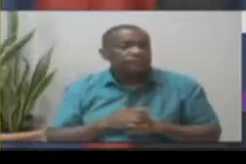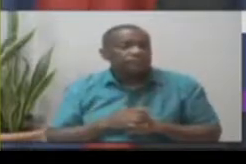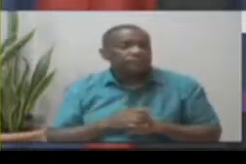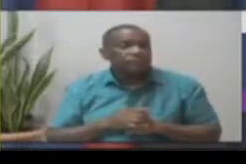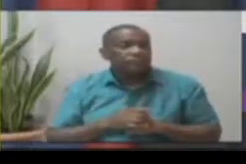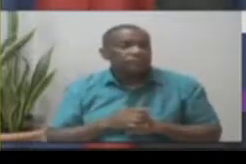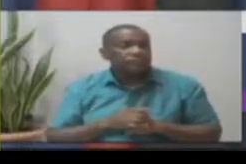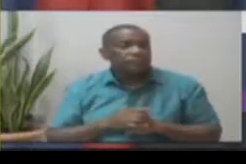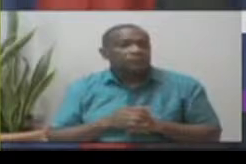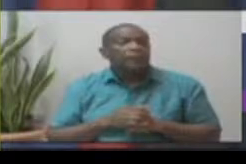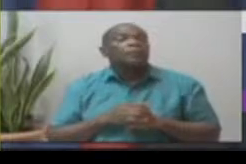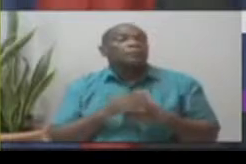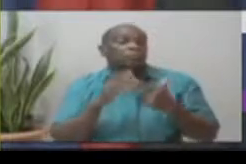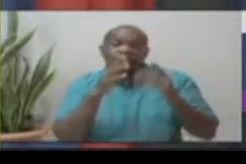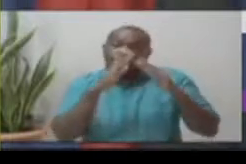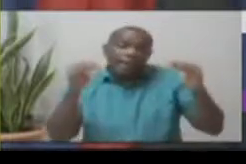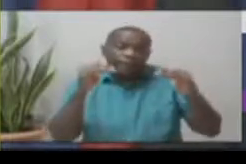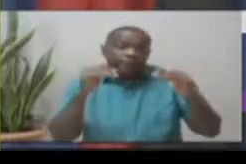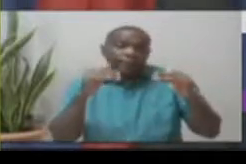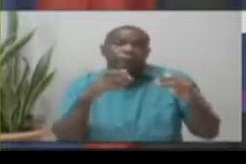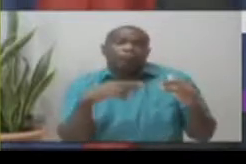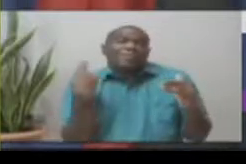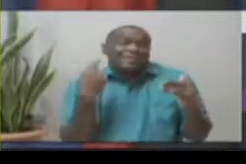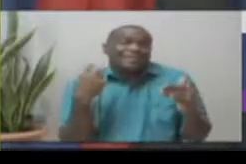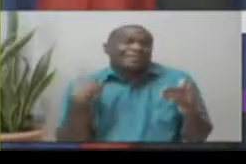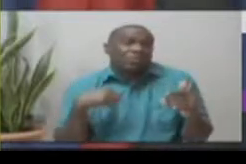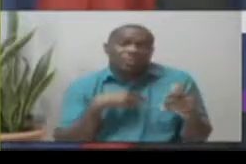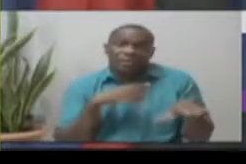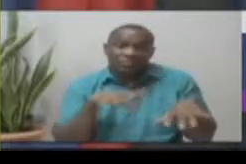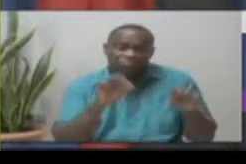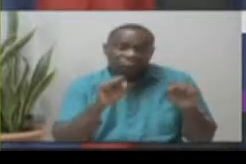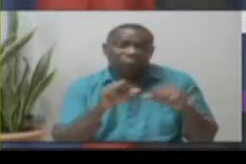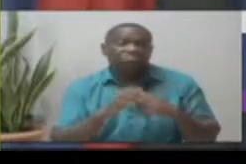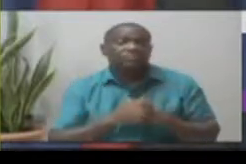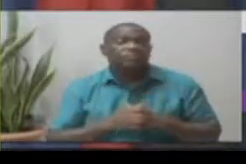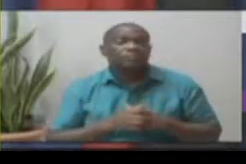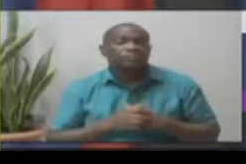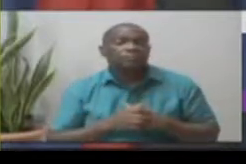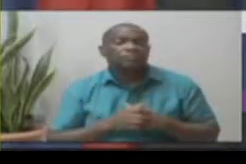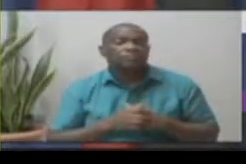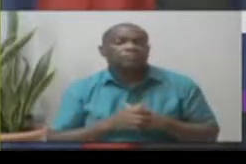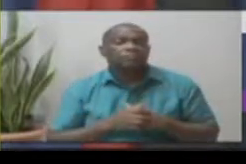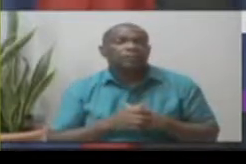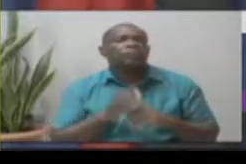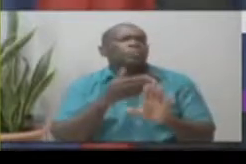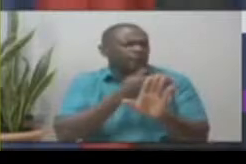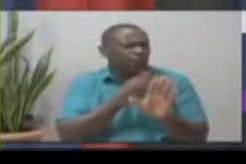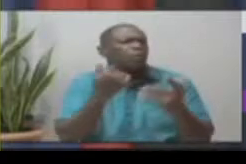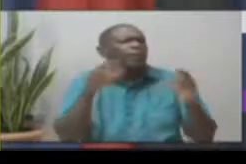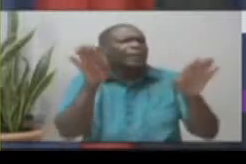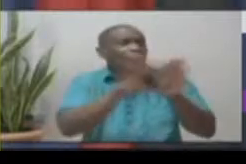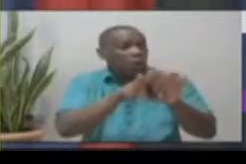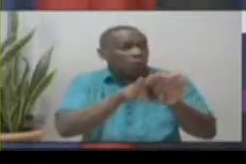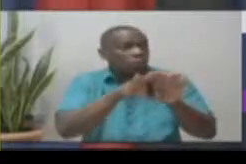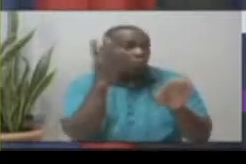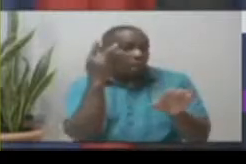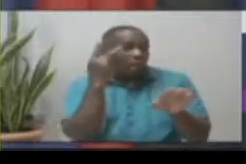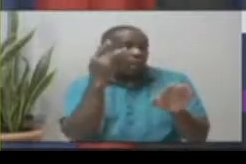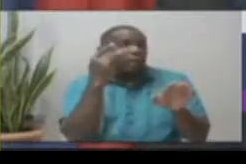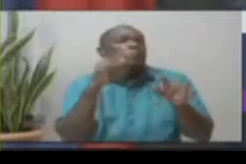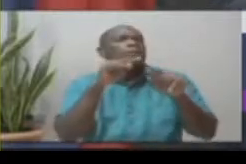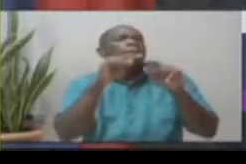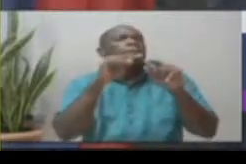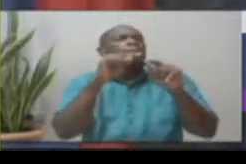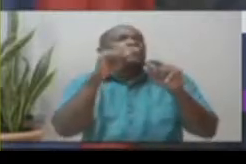risk that we had to be taking. So in the beginning, we closed in response to what we knew then, and we